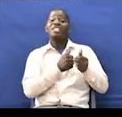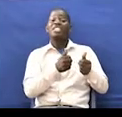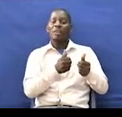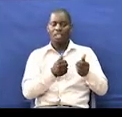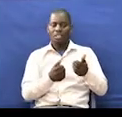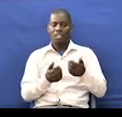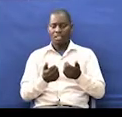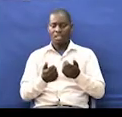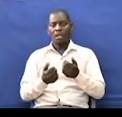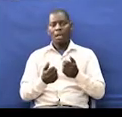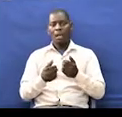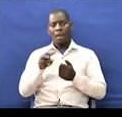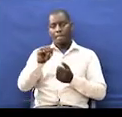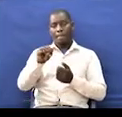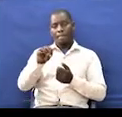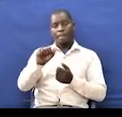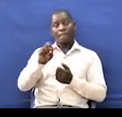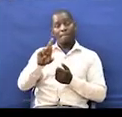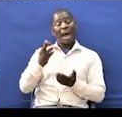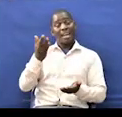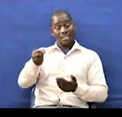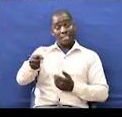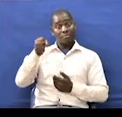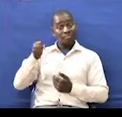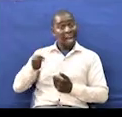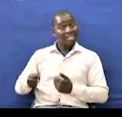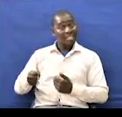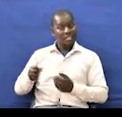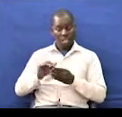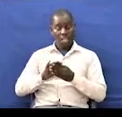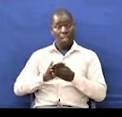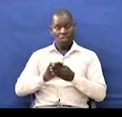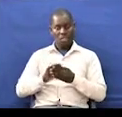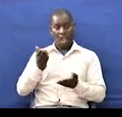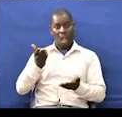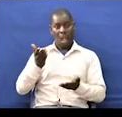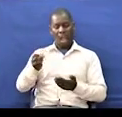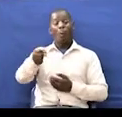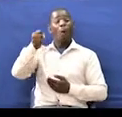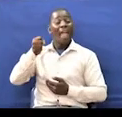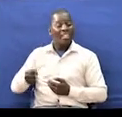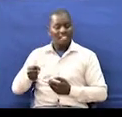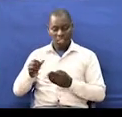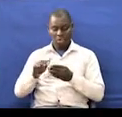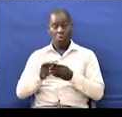and this mass we can call them as a force or weight, but it depends also with